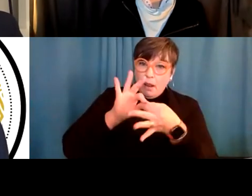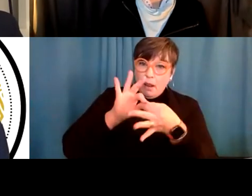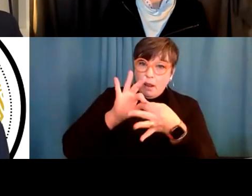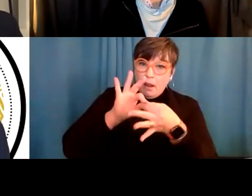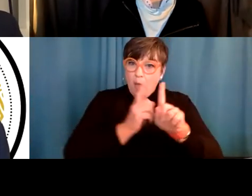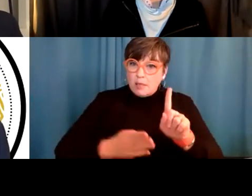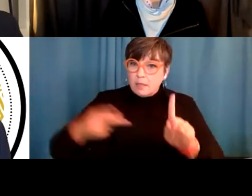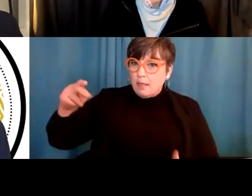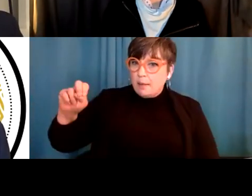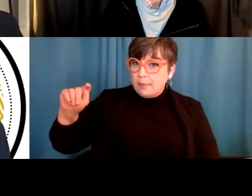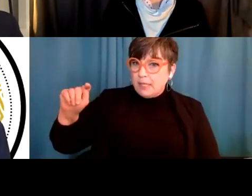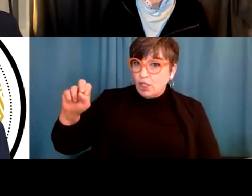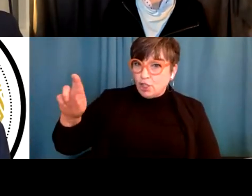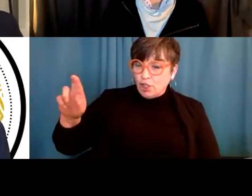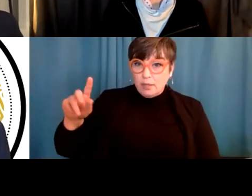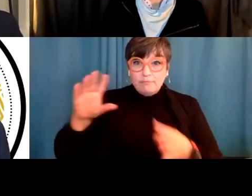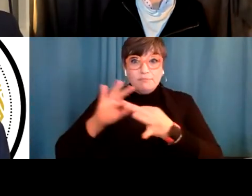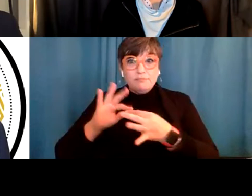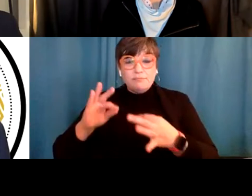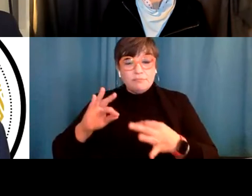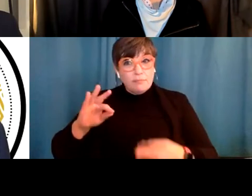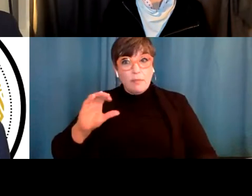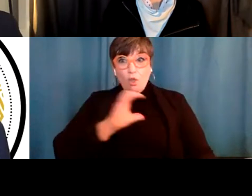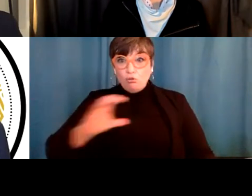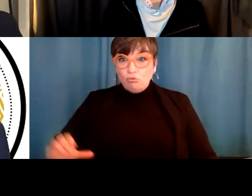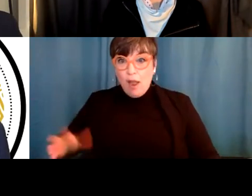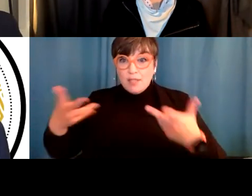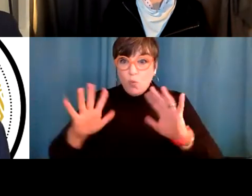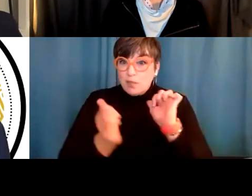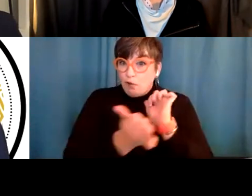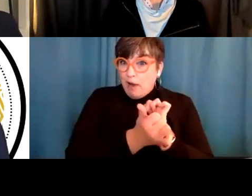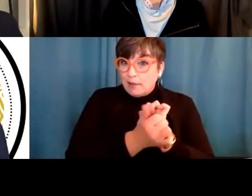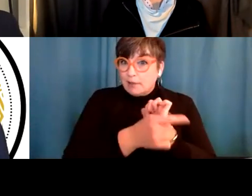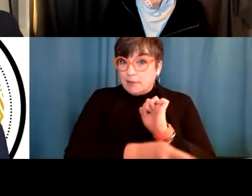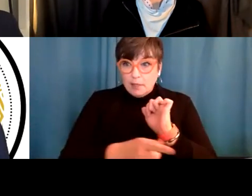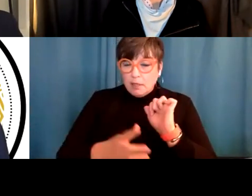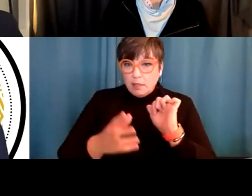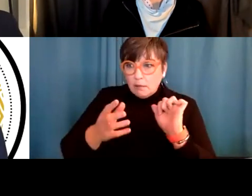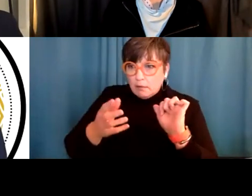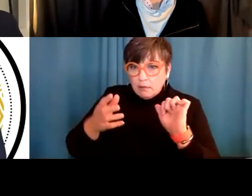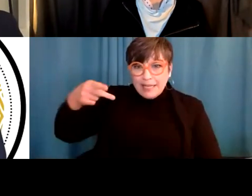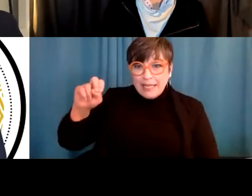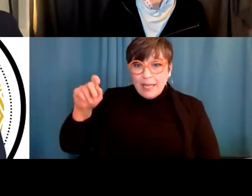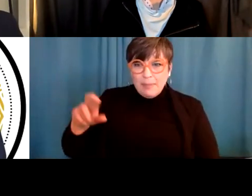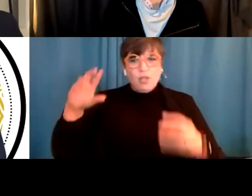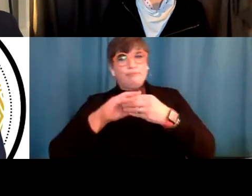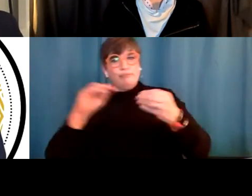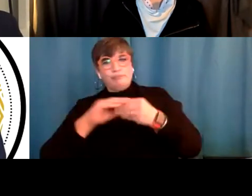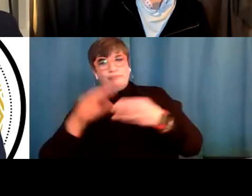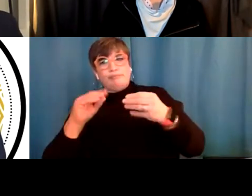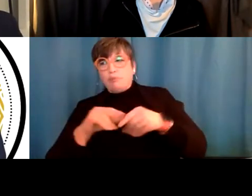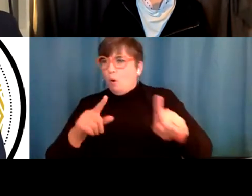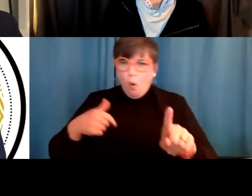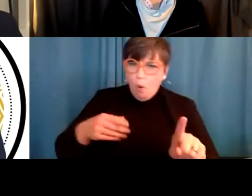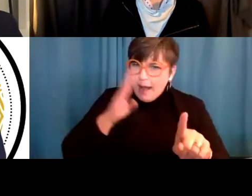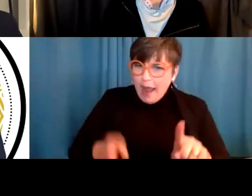after Christ had been arrested, who, you know, professed, before that he would never abandon him